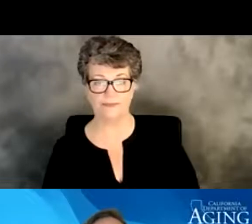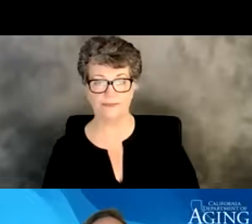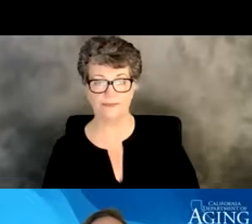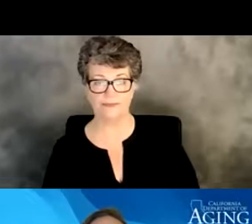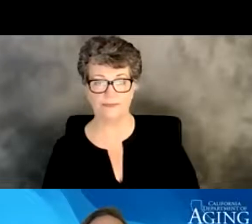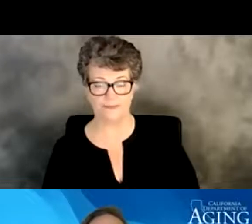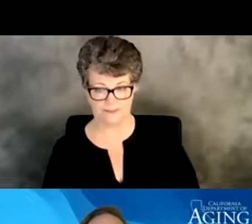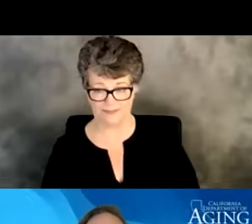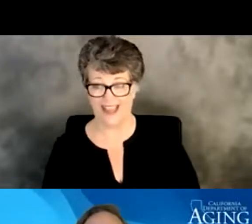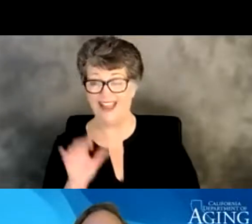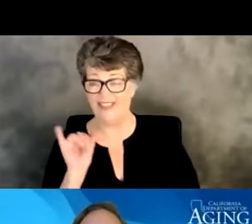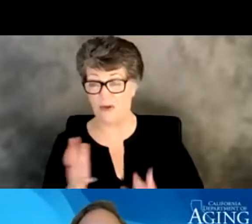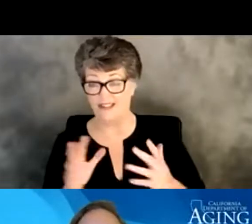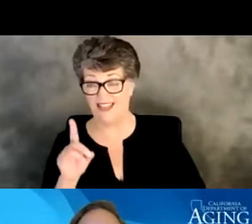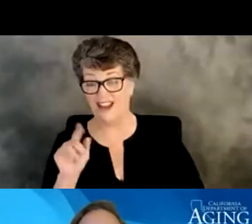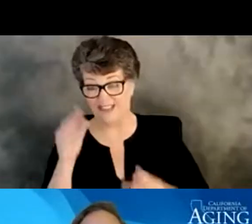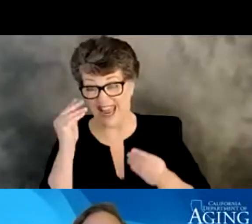So that was a lot of data for